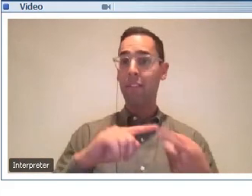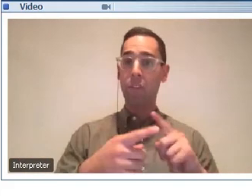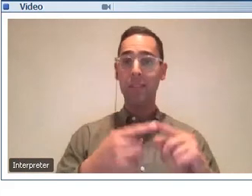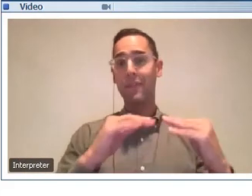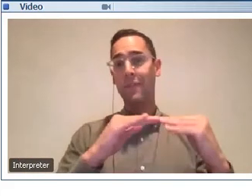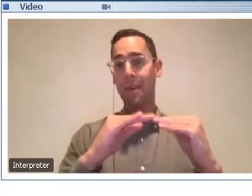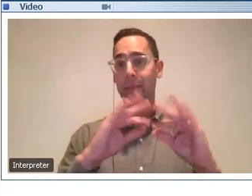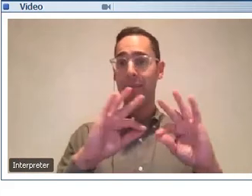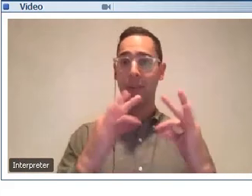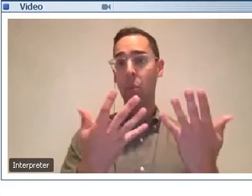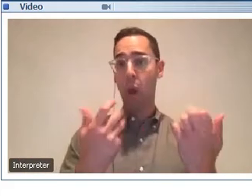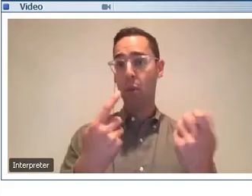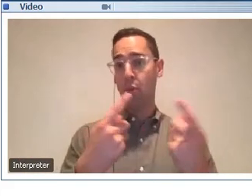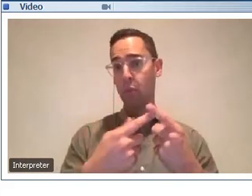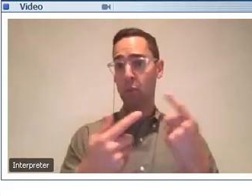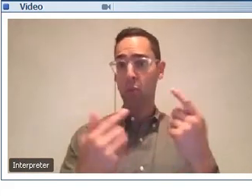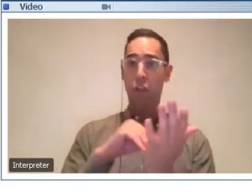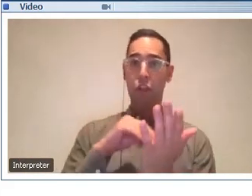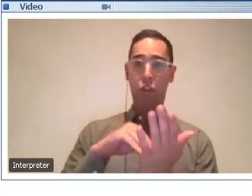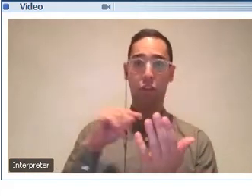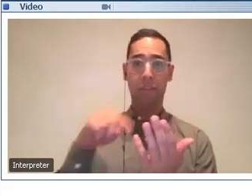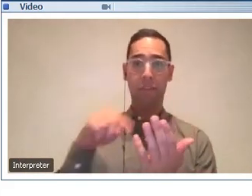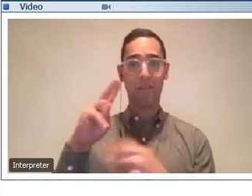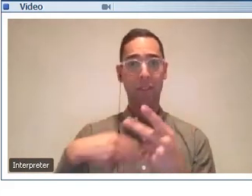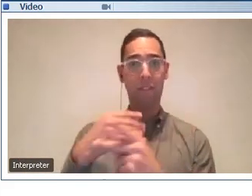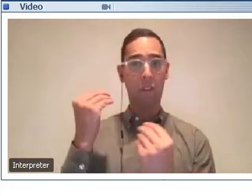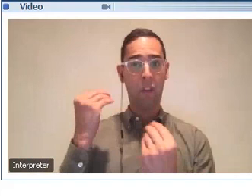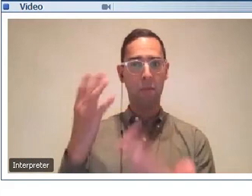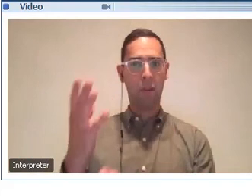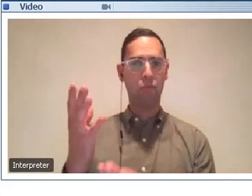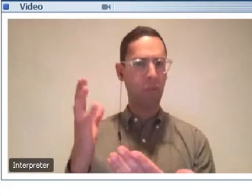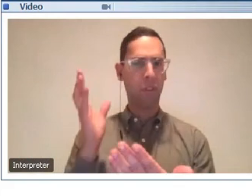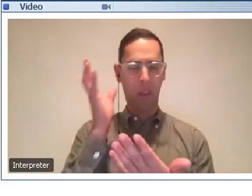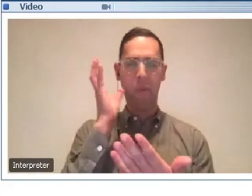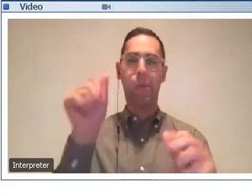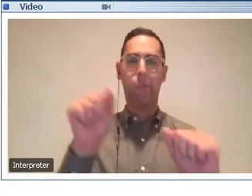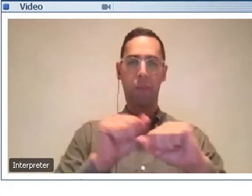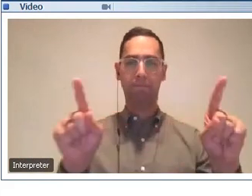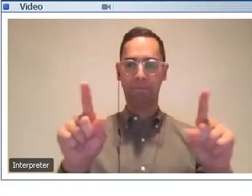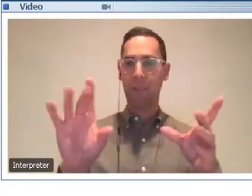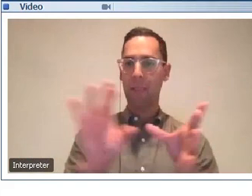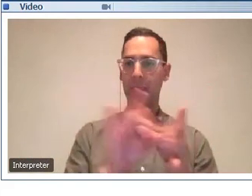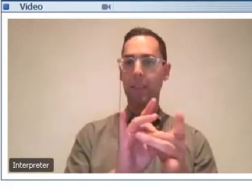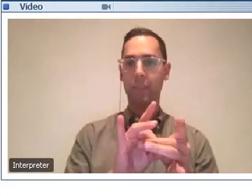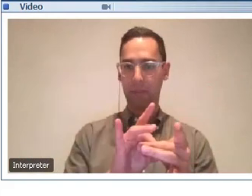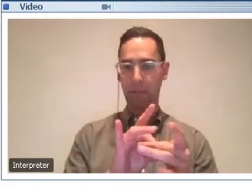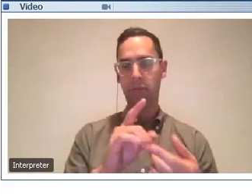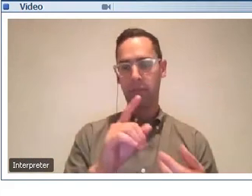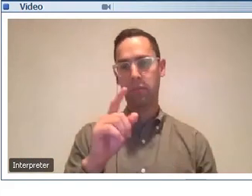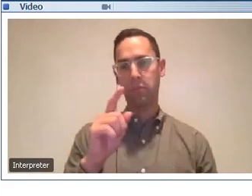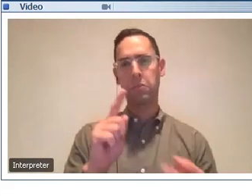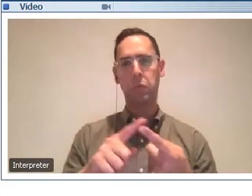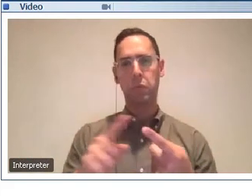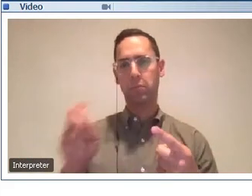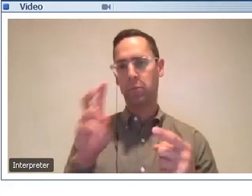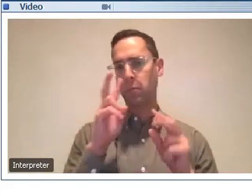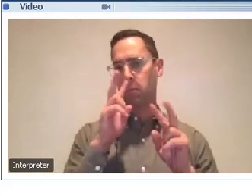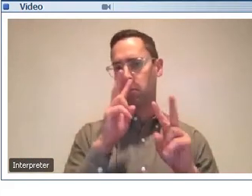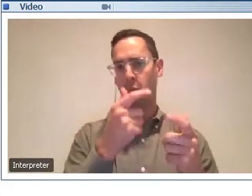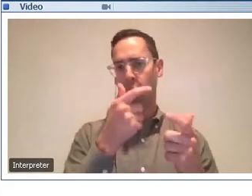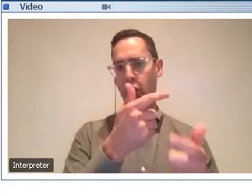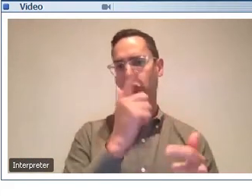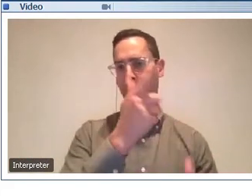who missed it and would like to get this information, we will send around a follow-up link to the archive of the webinar as well as the